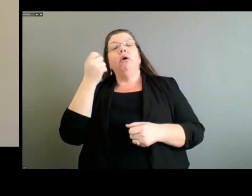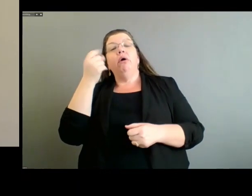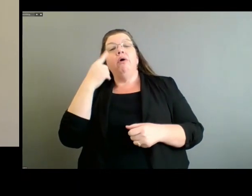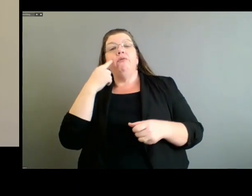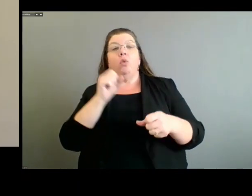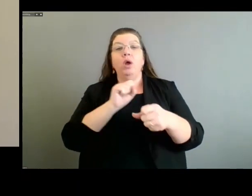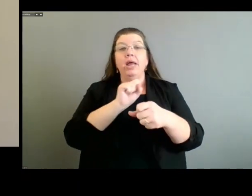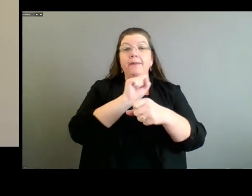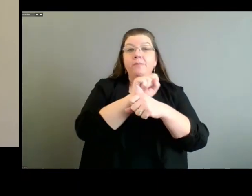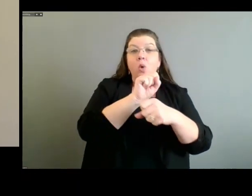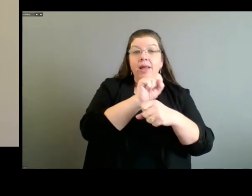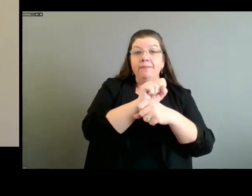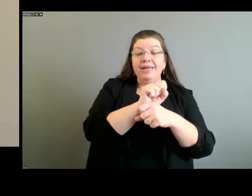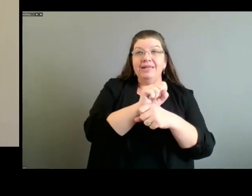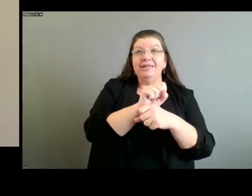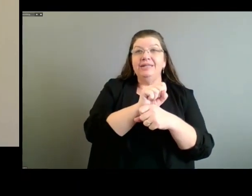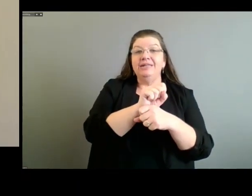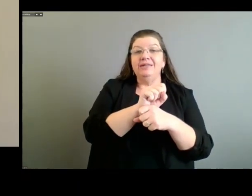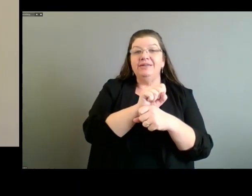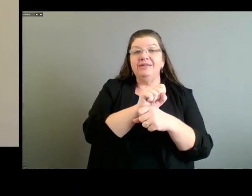employment, Carl